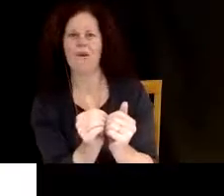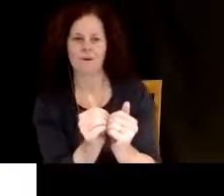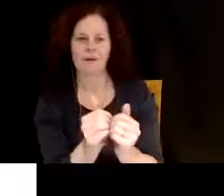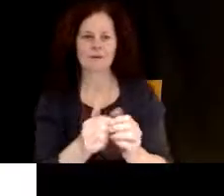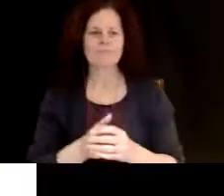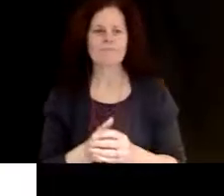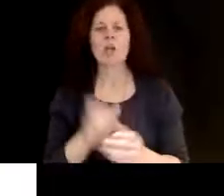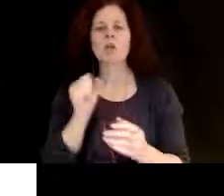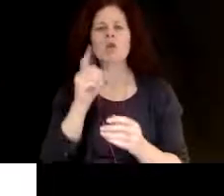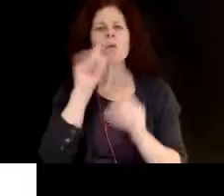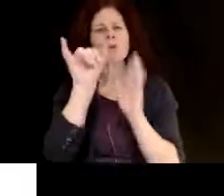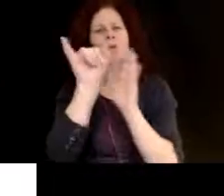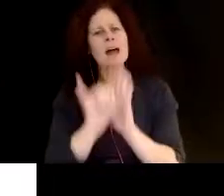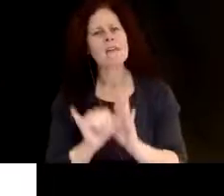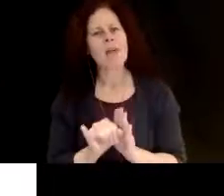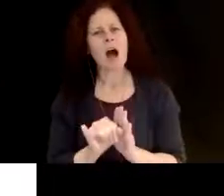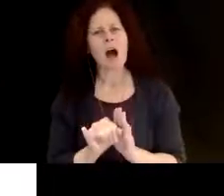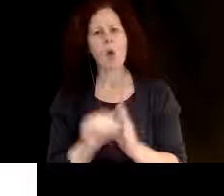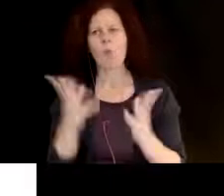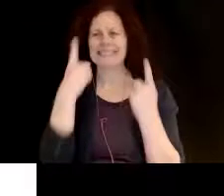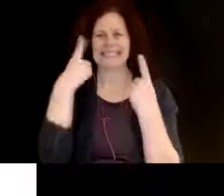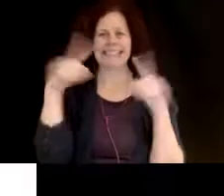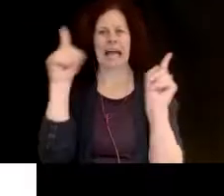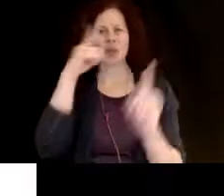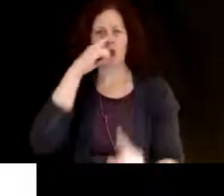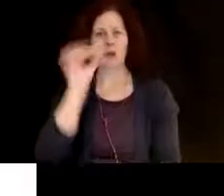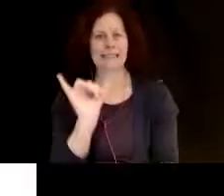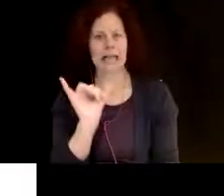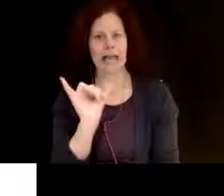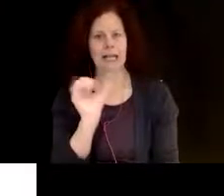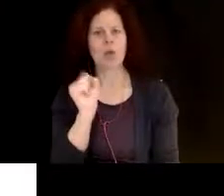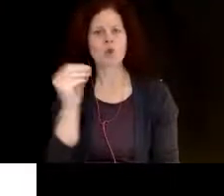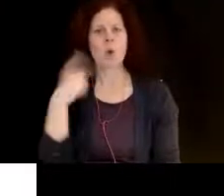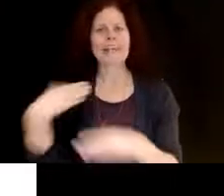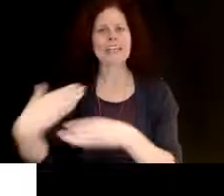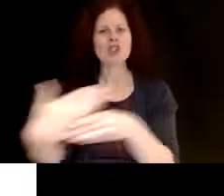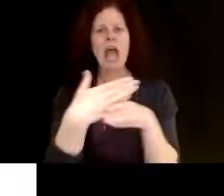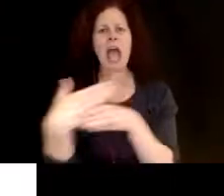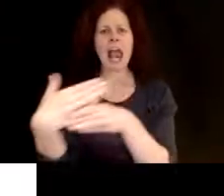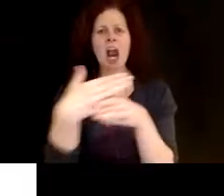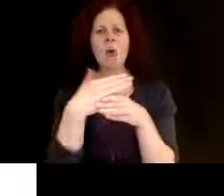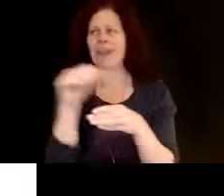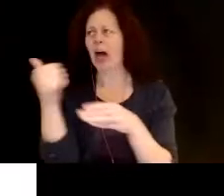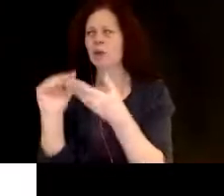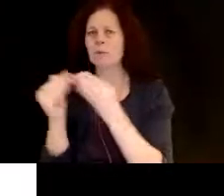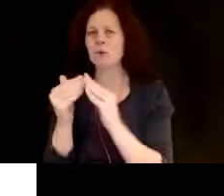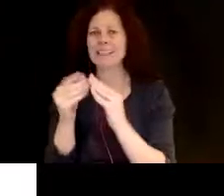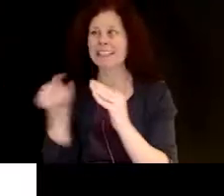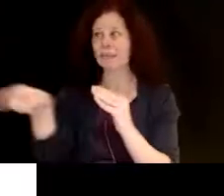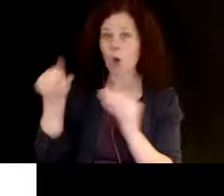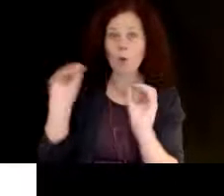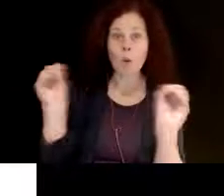them so that other communities do not have plans can learn what they need to do to be